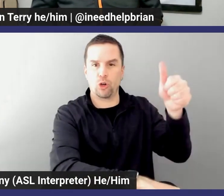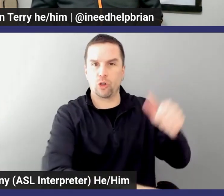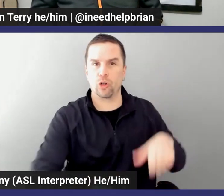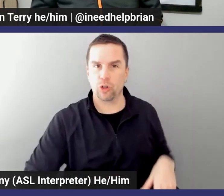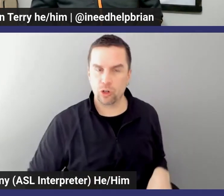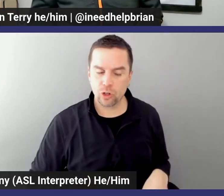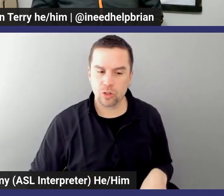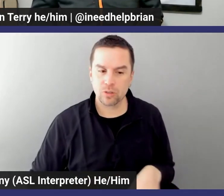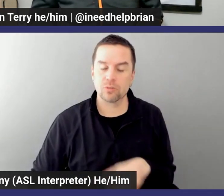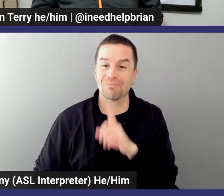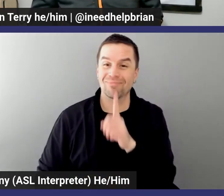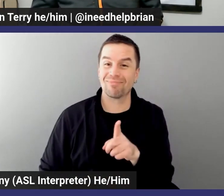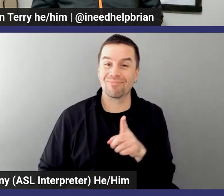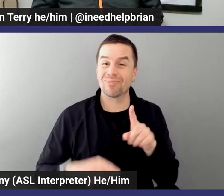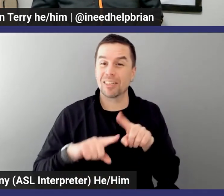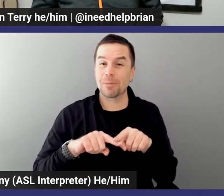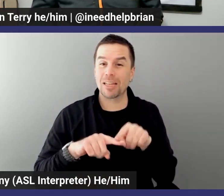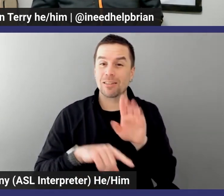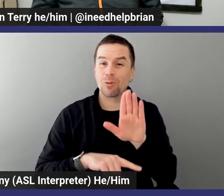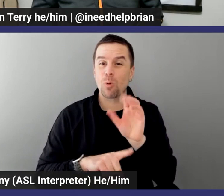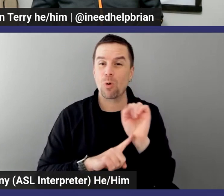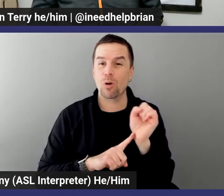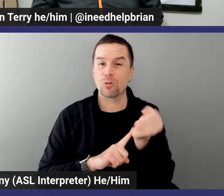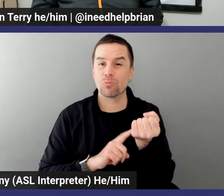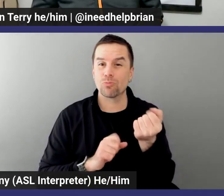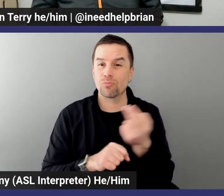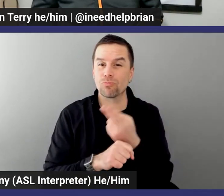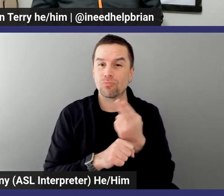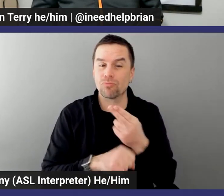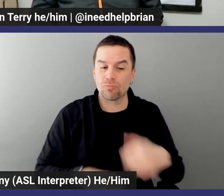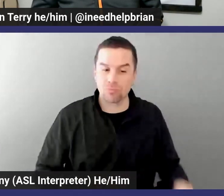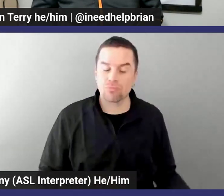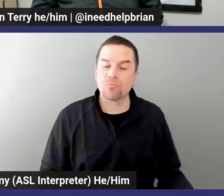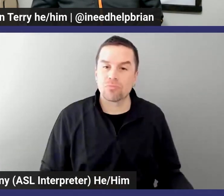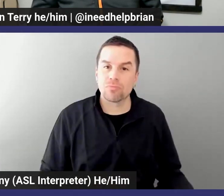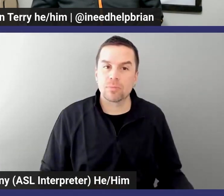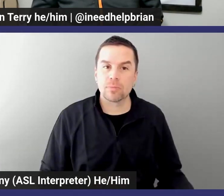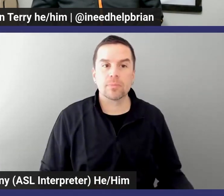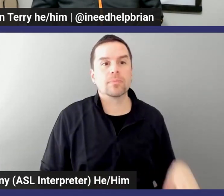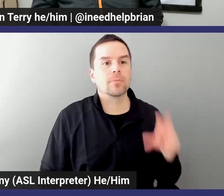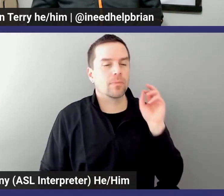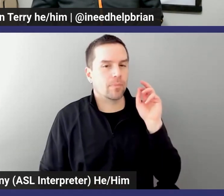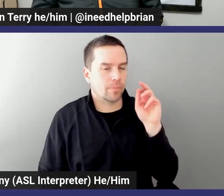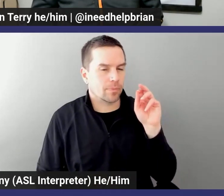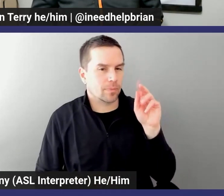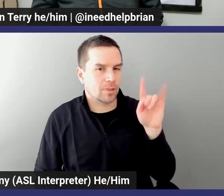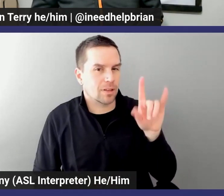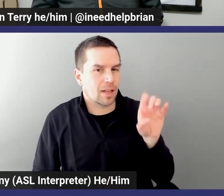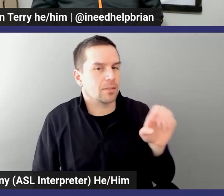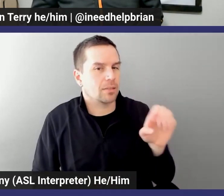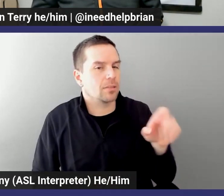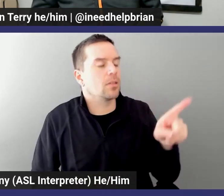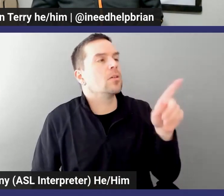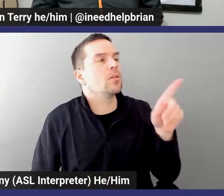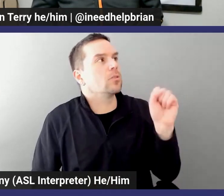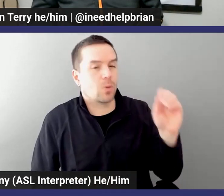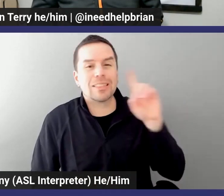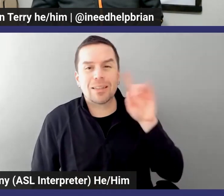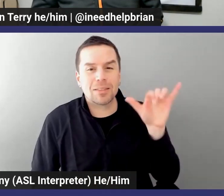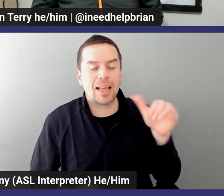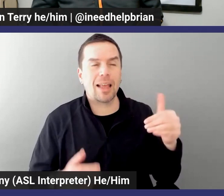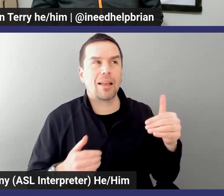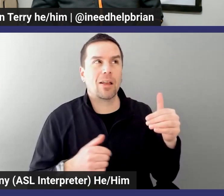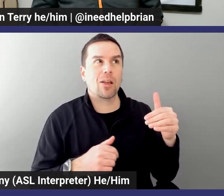on specifically the use case as well. So it sounds like we're taking something that otherwise would have a lot of logistics